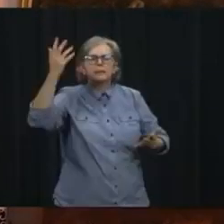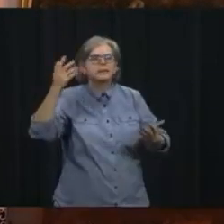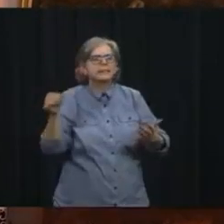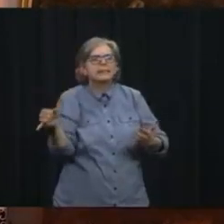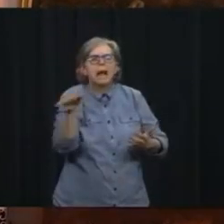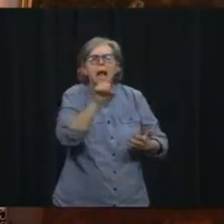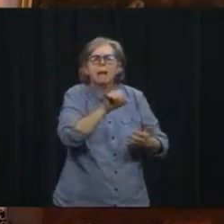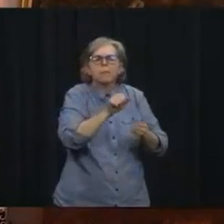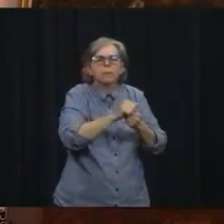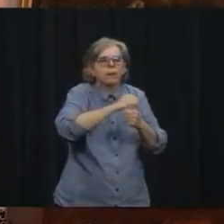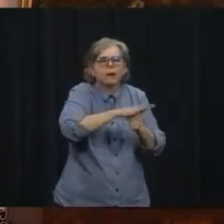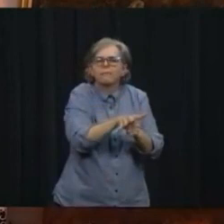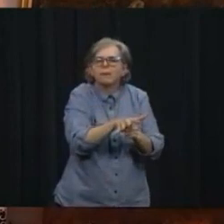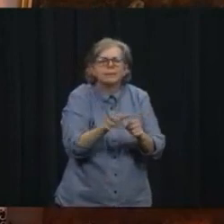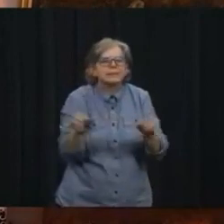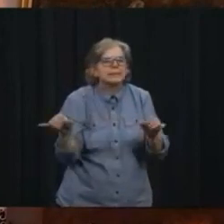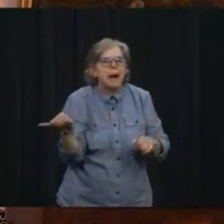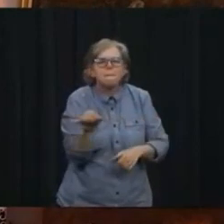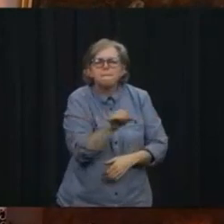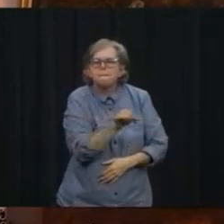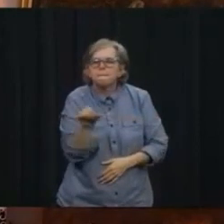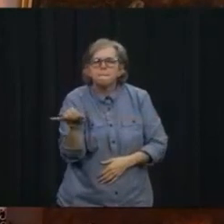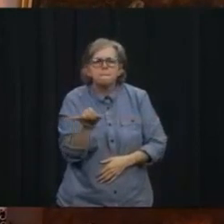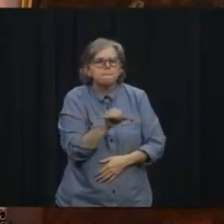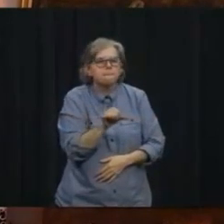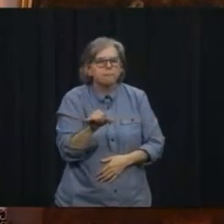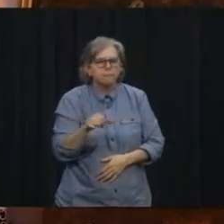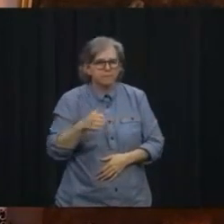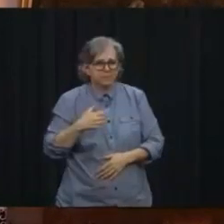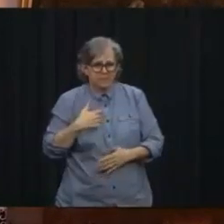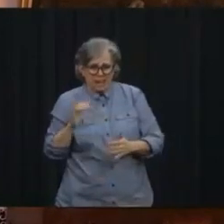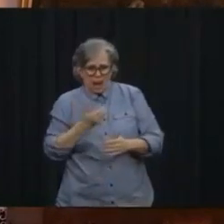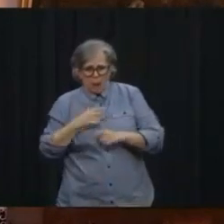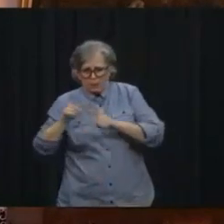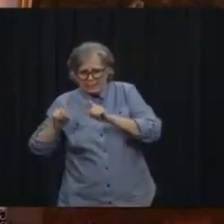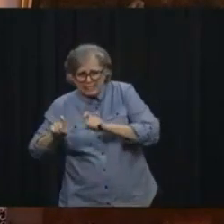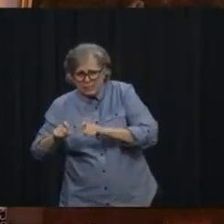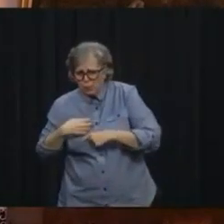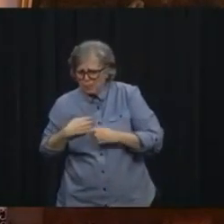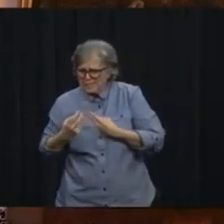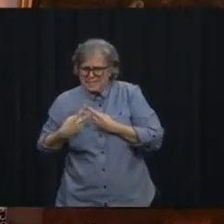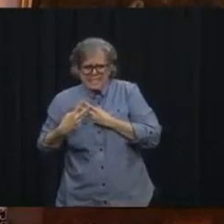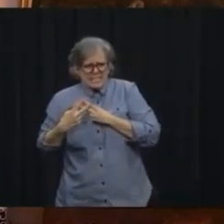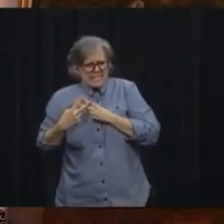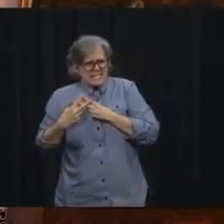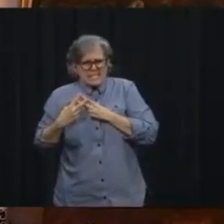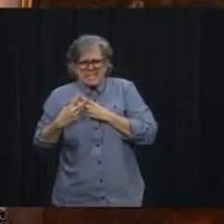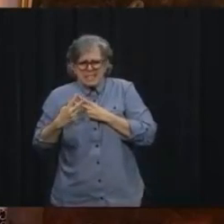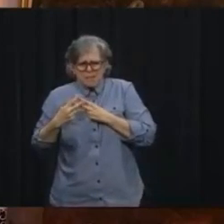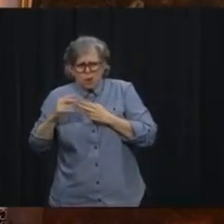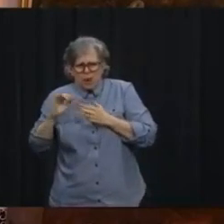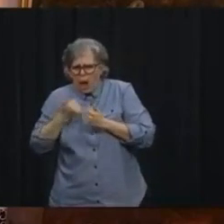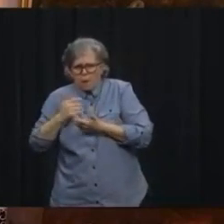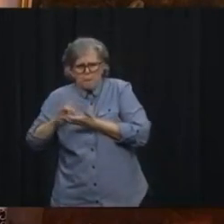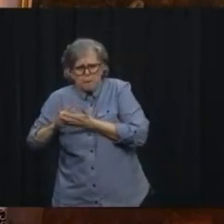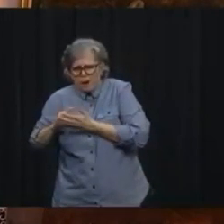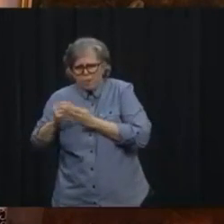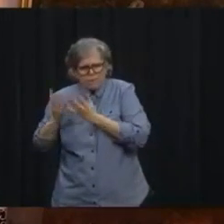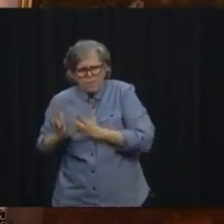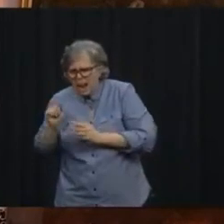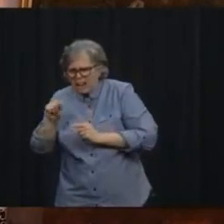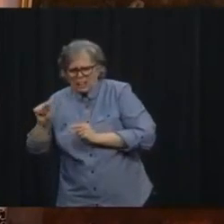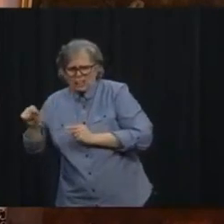get the reagents we needed to do testing. And our case numbers are a history snapshot of the past.